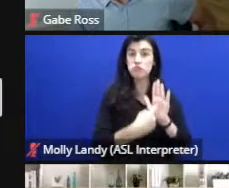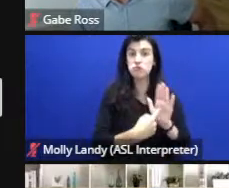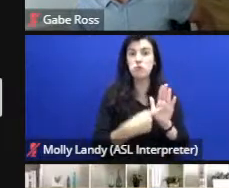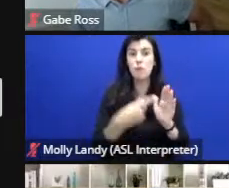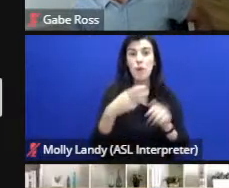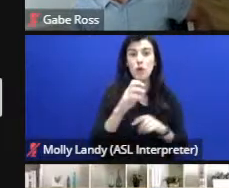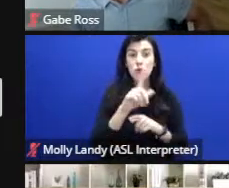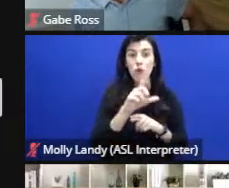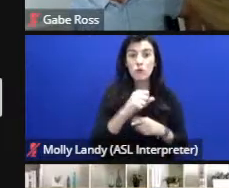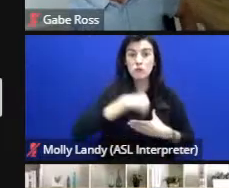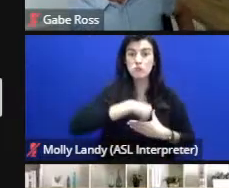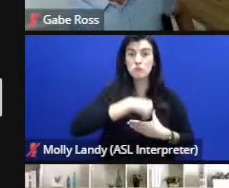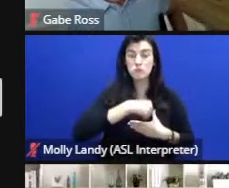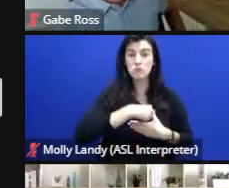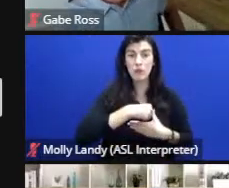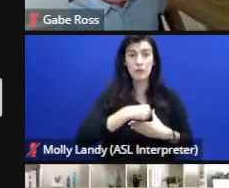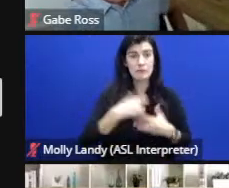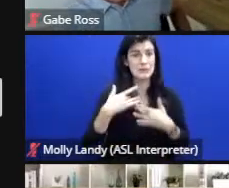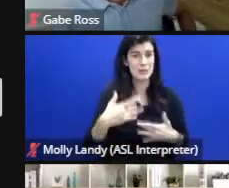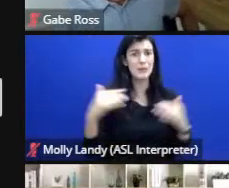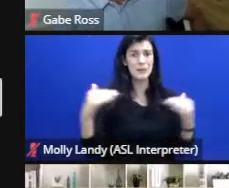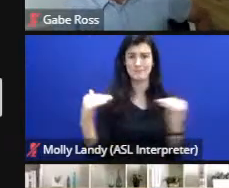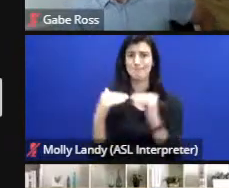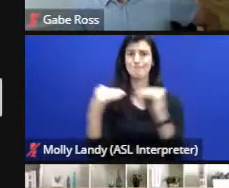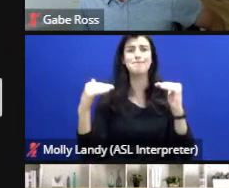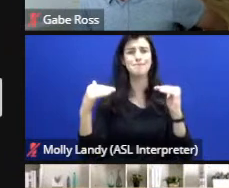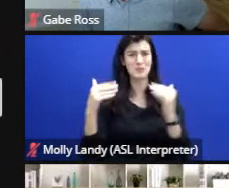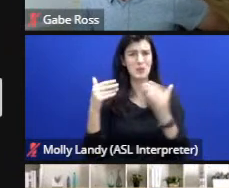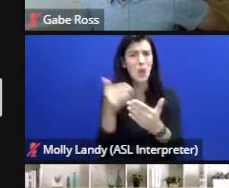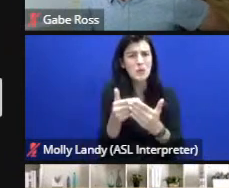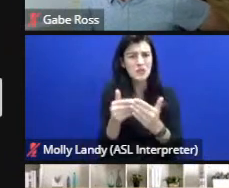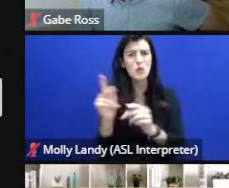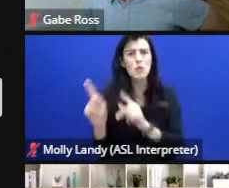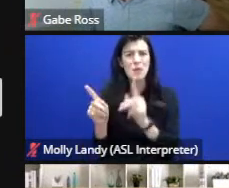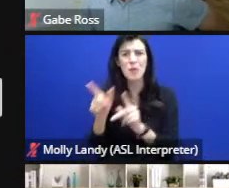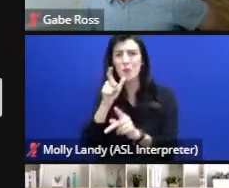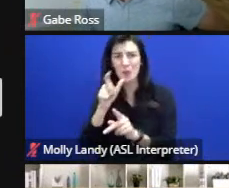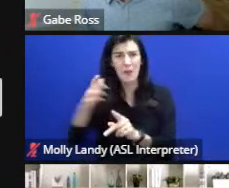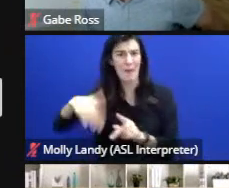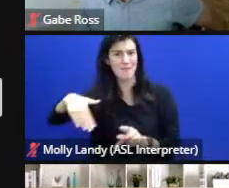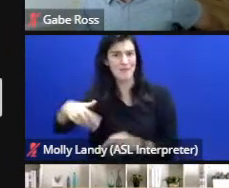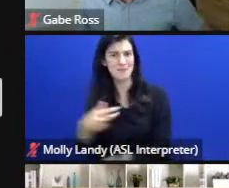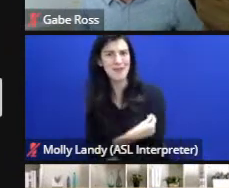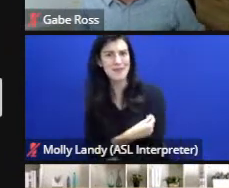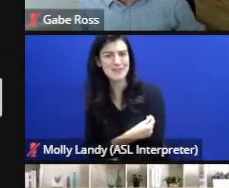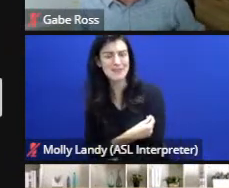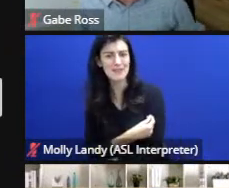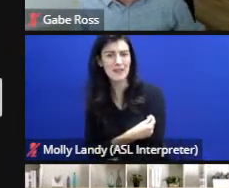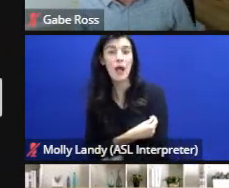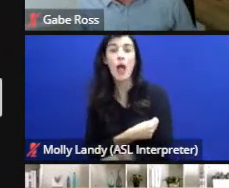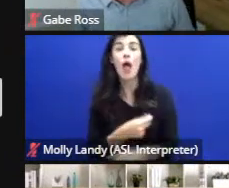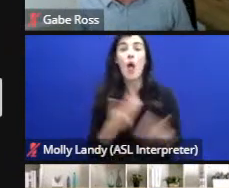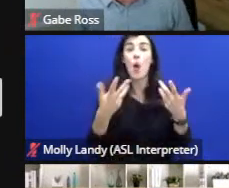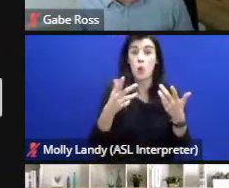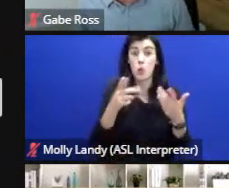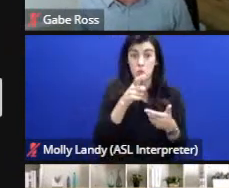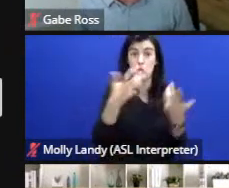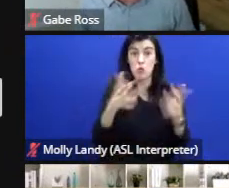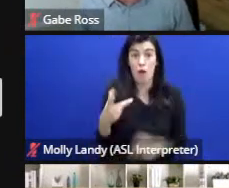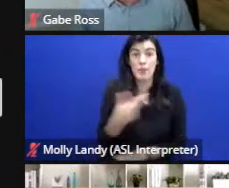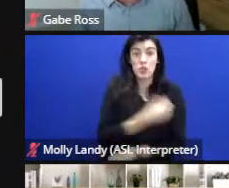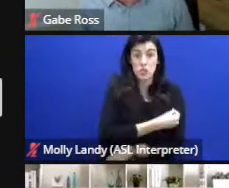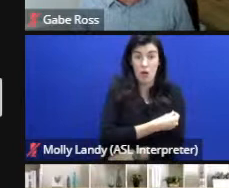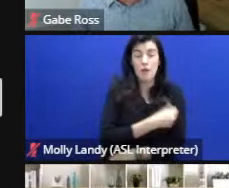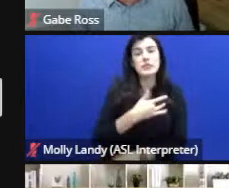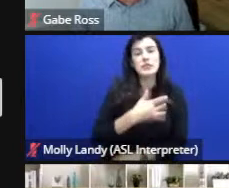They don't end up being hospitalized nearly as often. But they do seem to be able to spread the disease and to